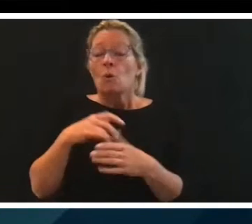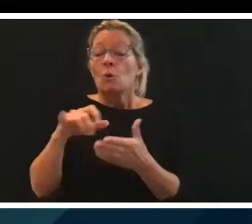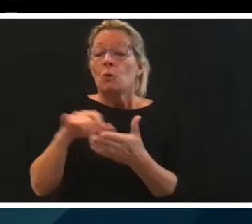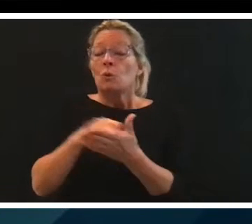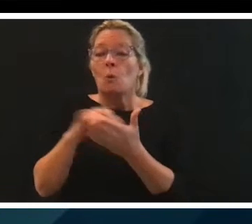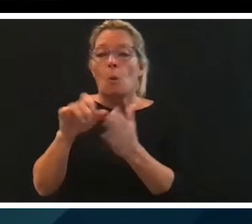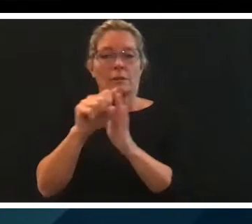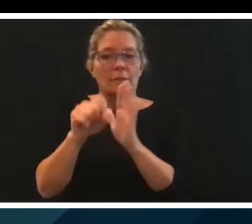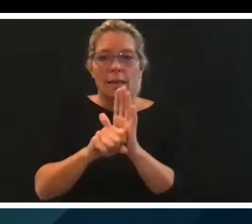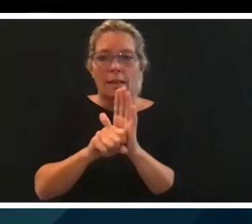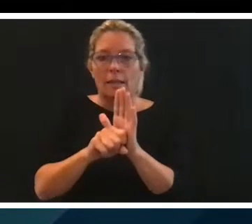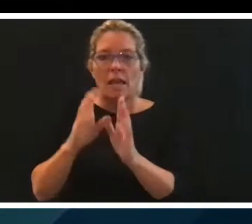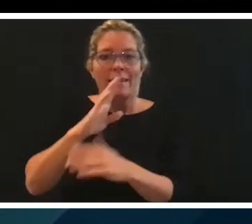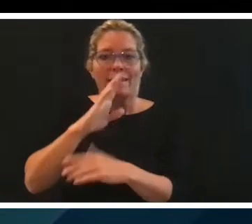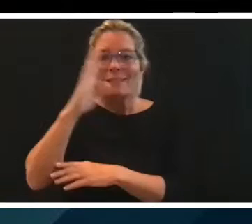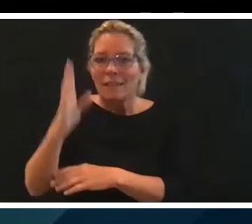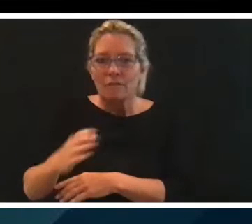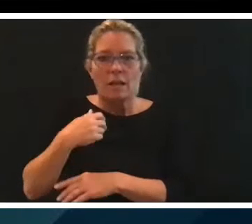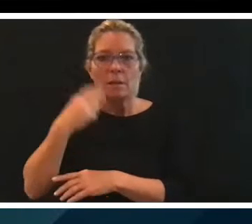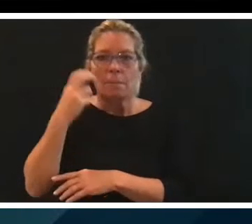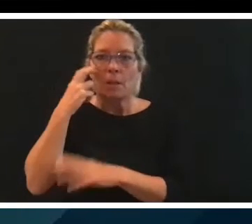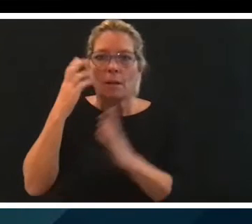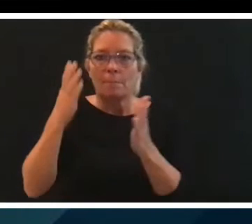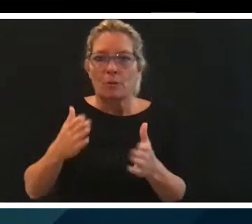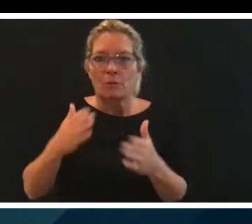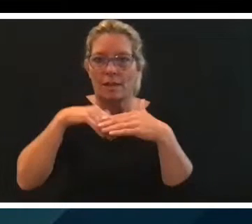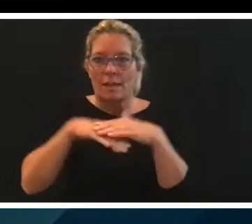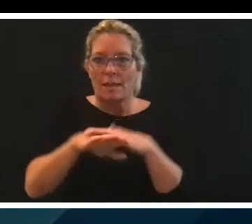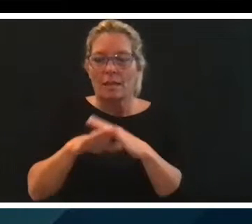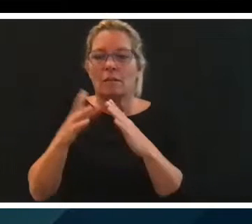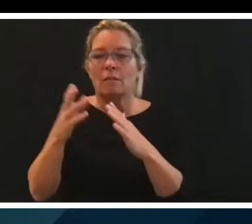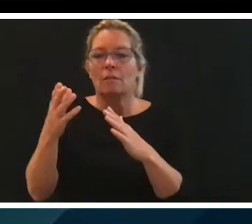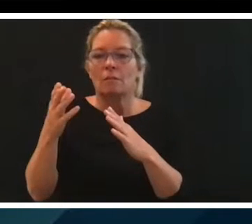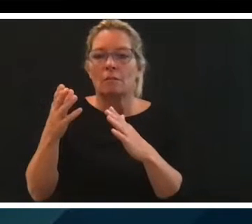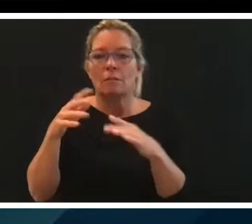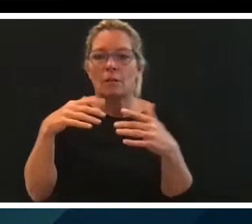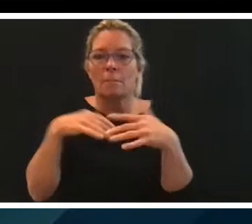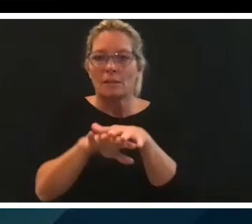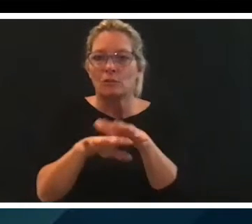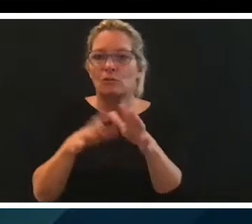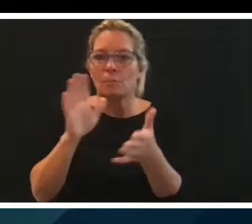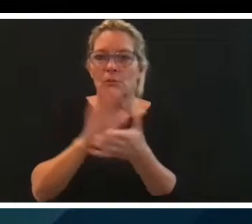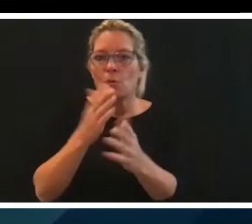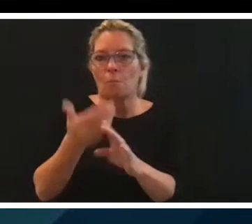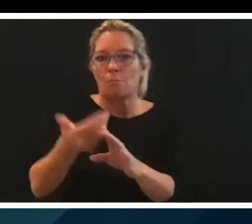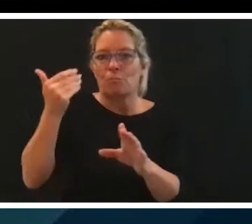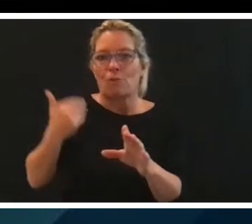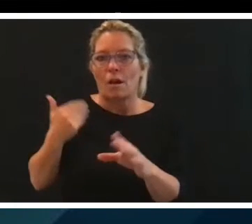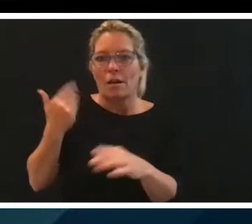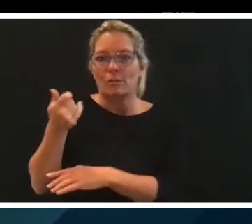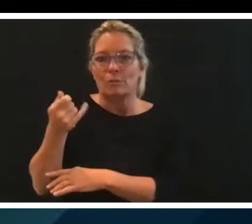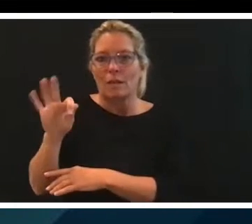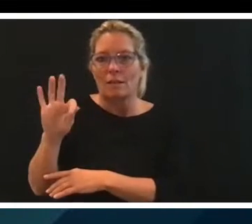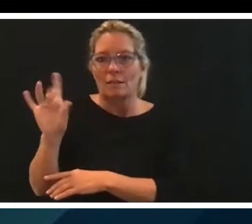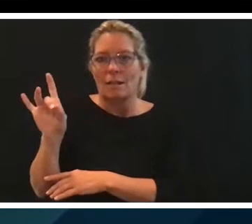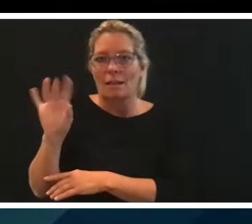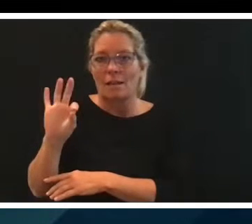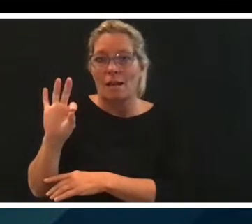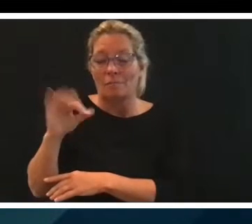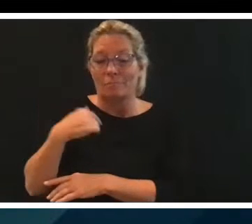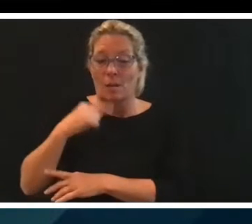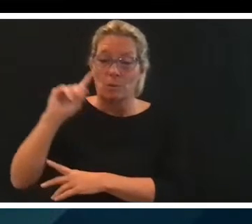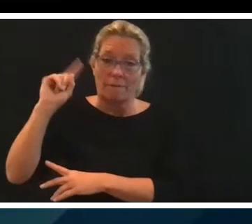in public school prior to 1989, and I was the first.